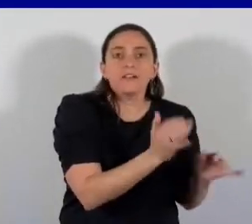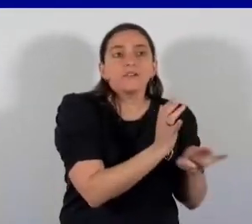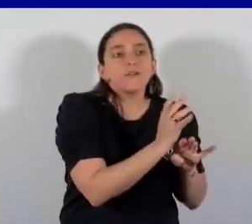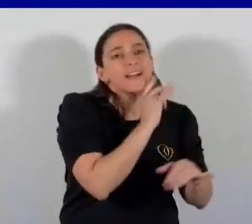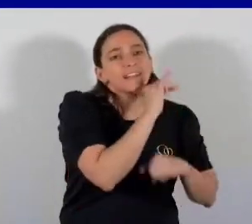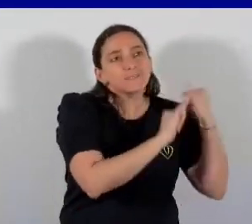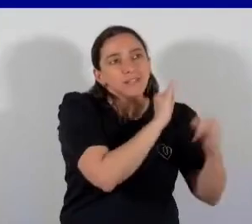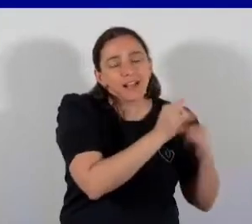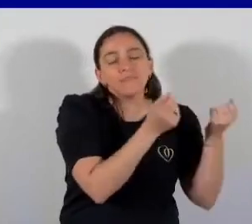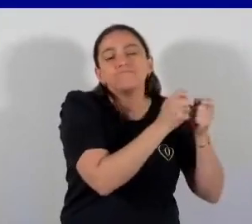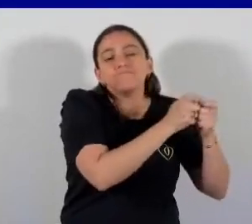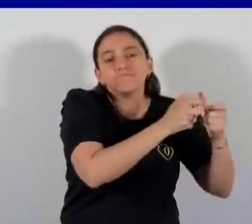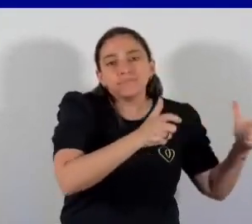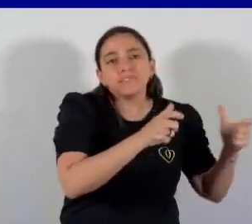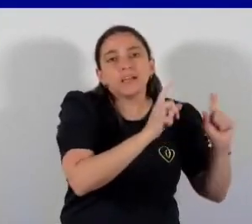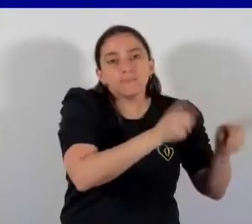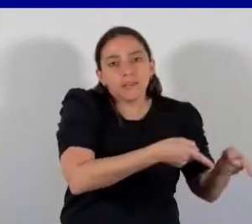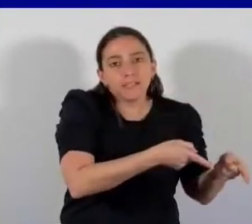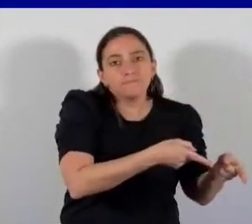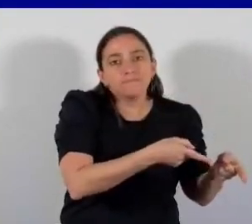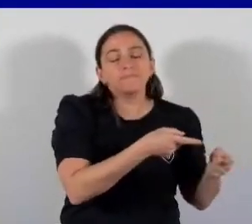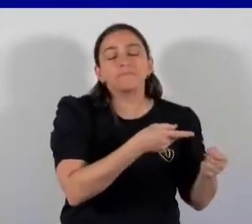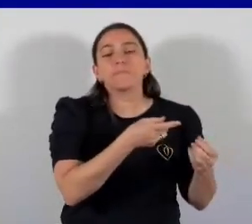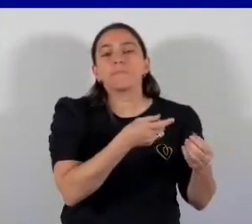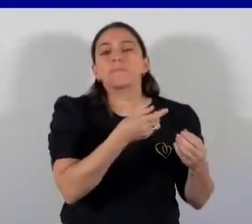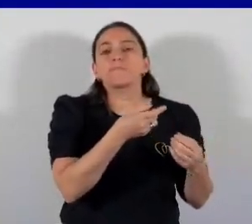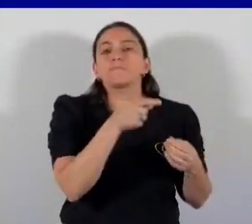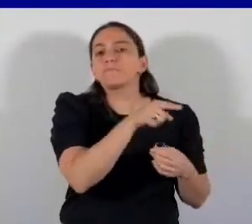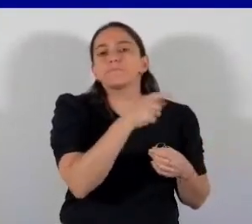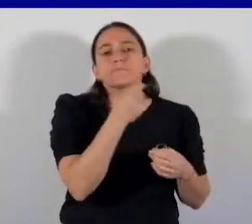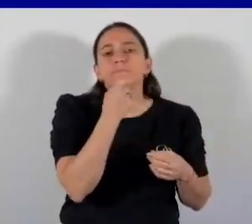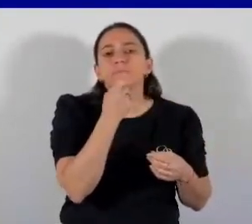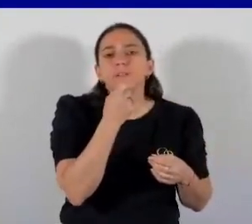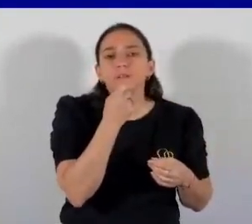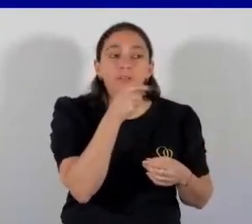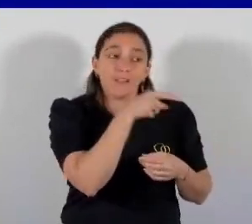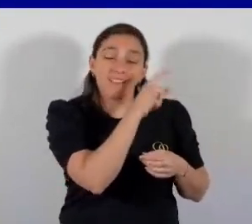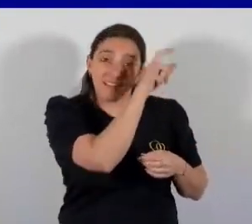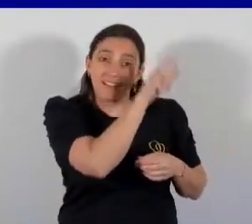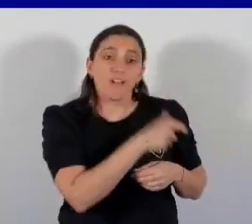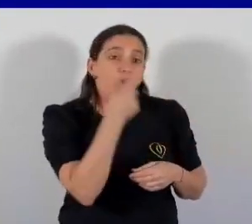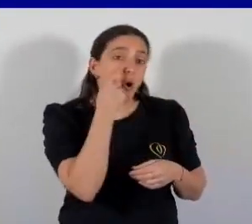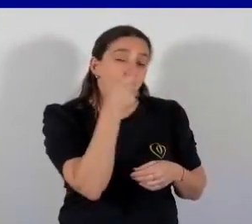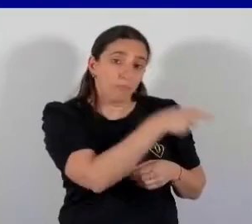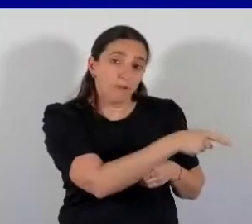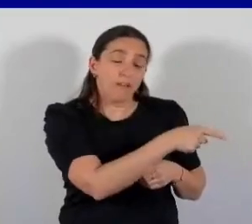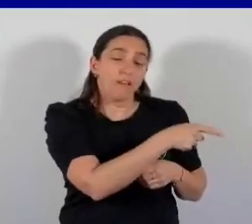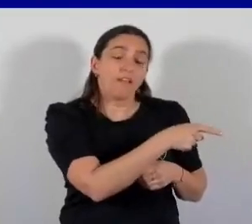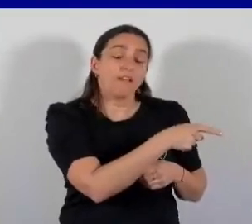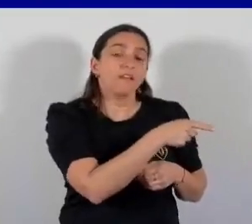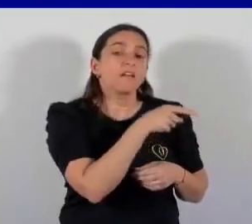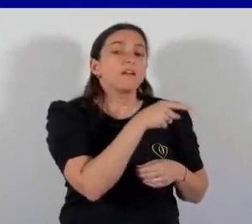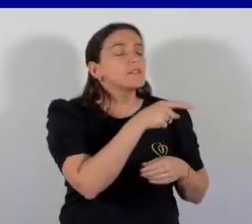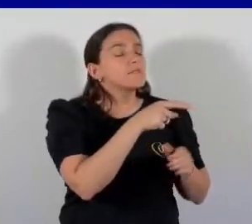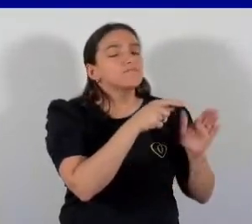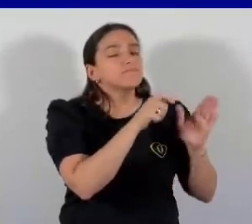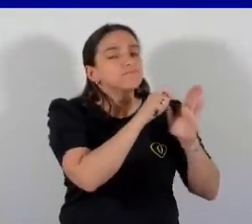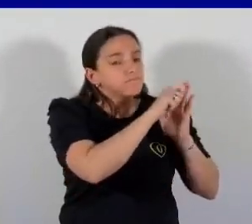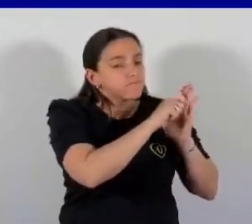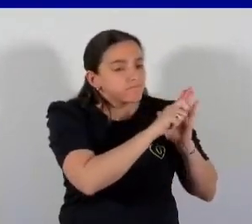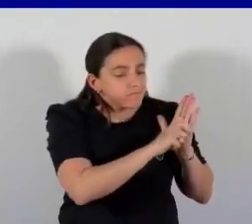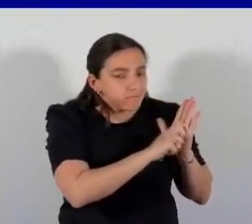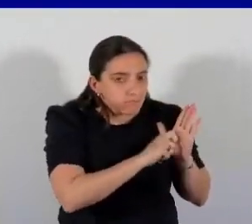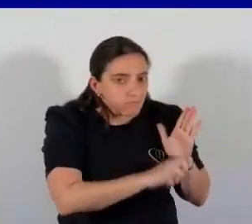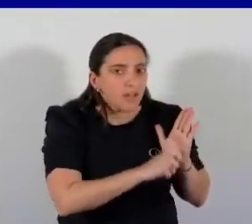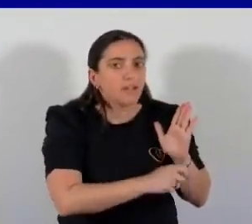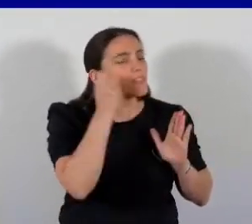very valuable to explain growth. interesante. Por ejemplo, es que Hirofumi Usawa But also the interesting thing, for example, is that Hiroshima